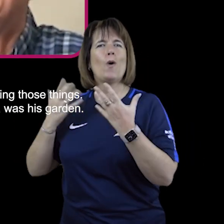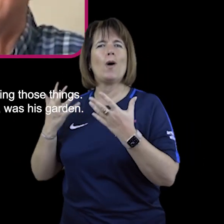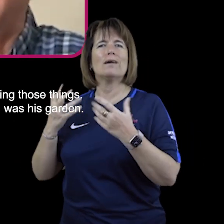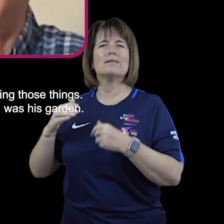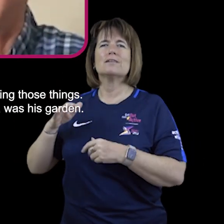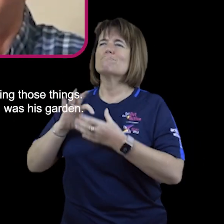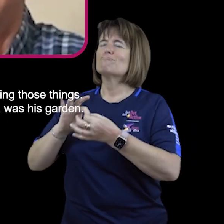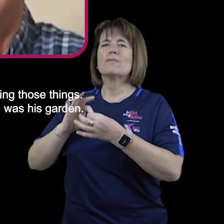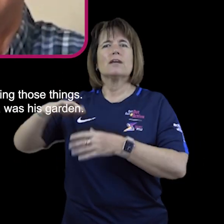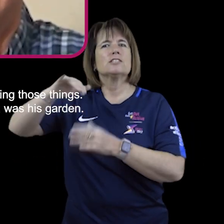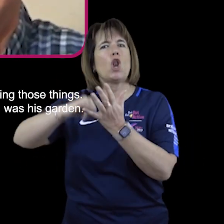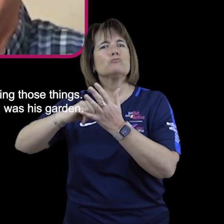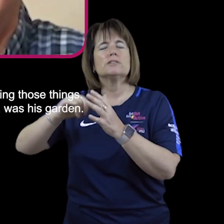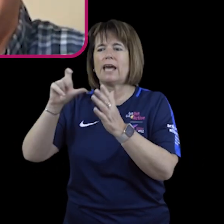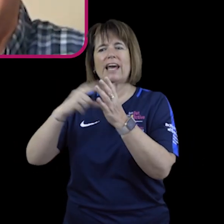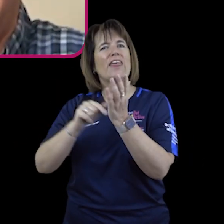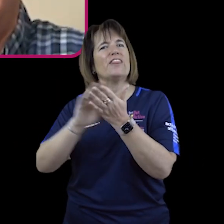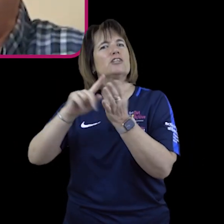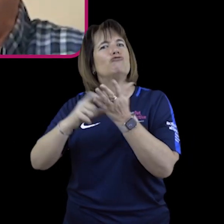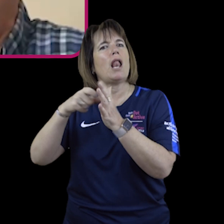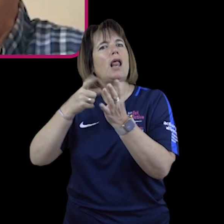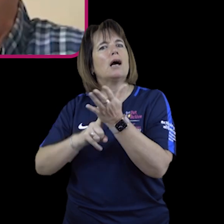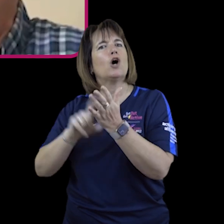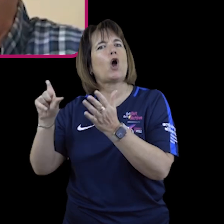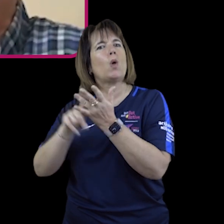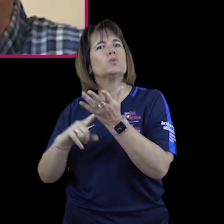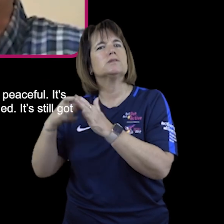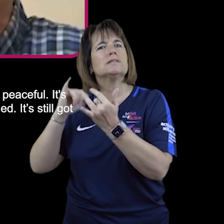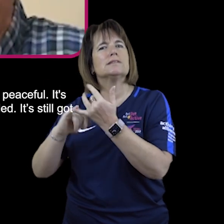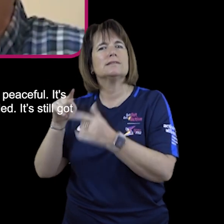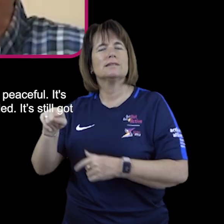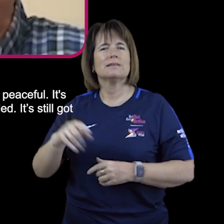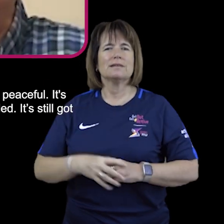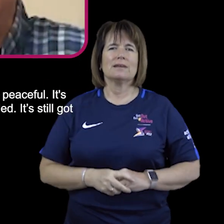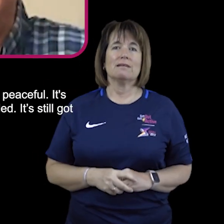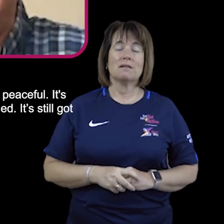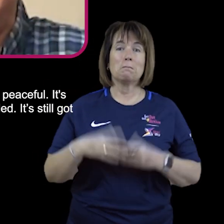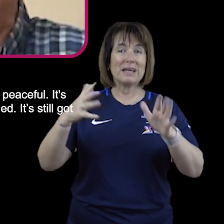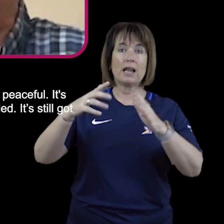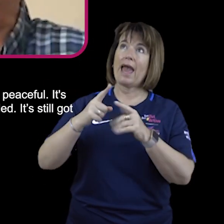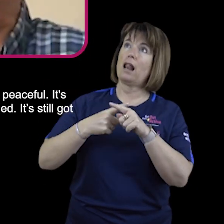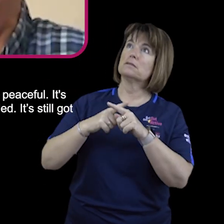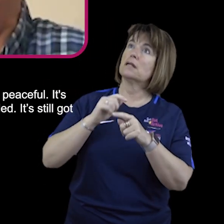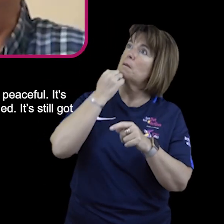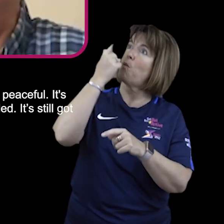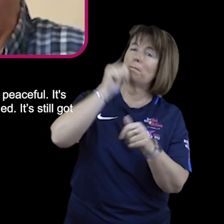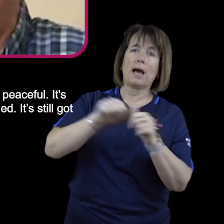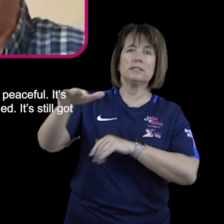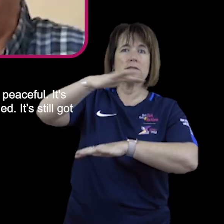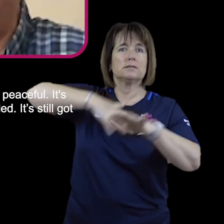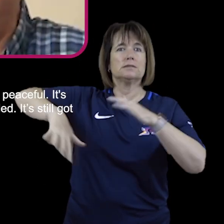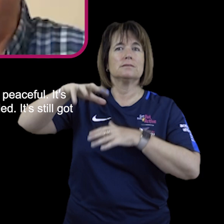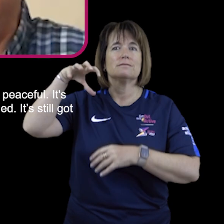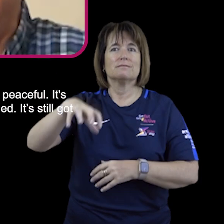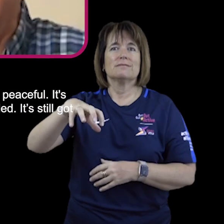it's in the Cathedral Close in Salisbury. Stunning backdrop. I know it was voted, was it one of the most beautiful places in